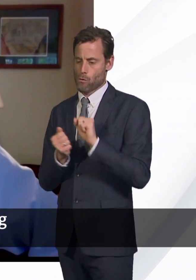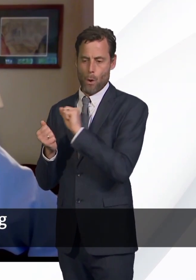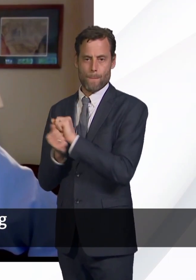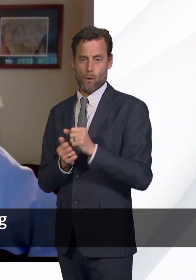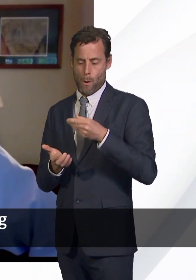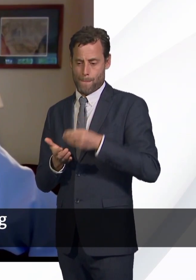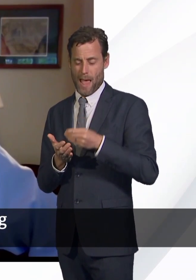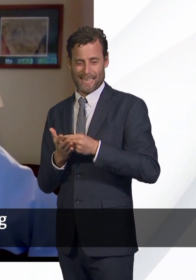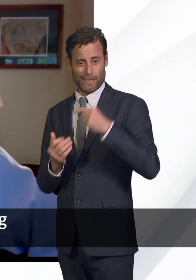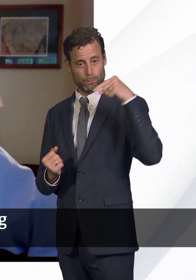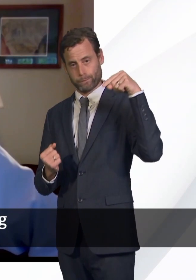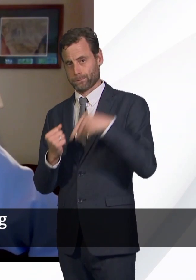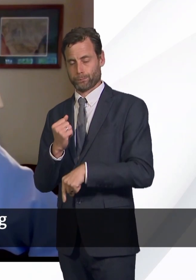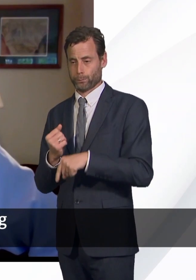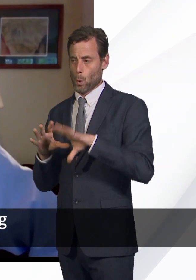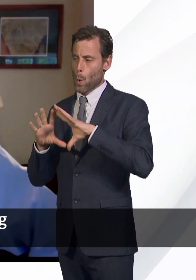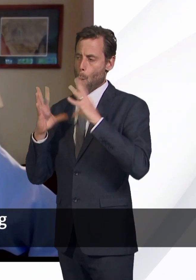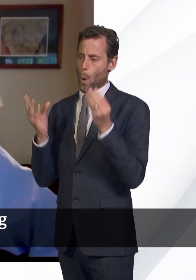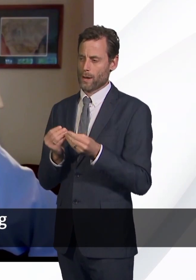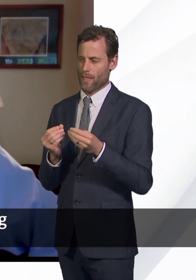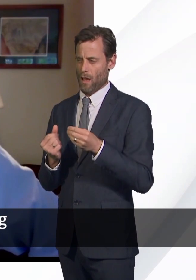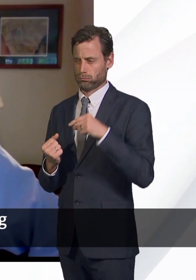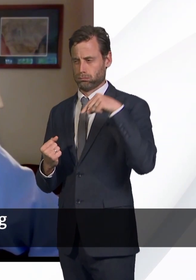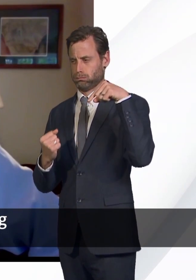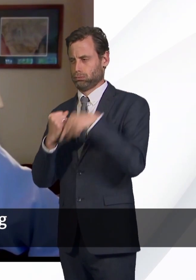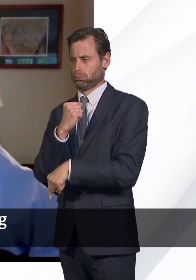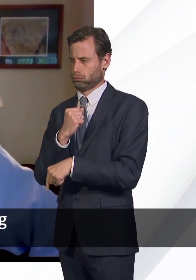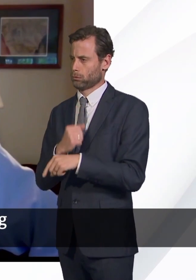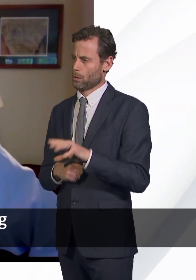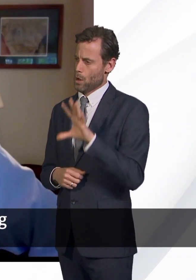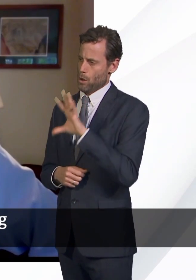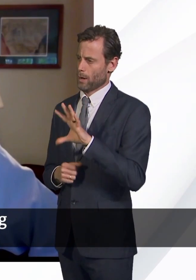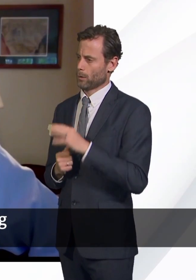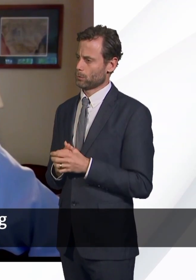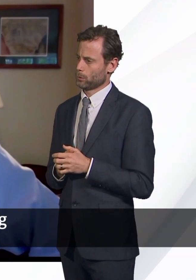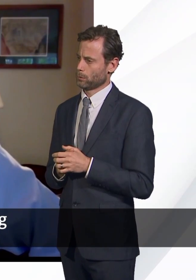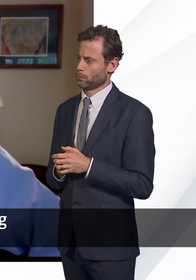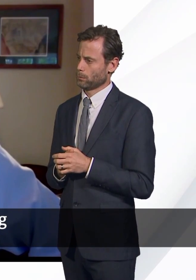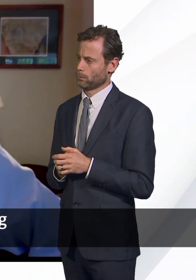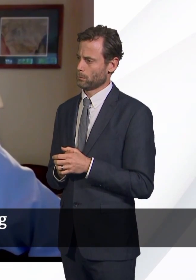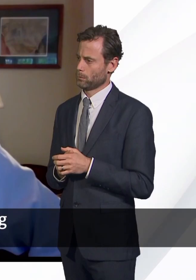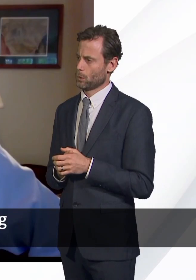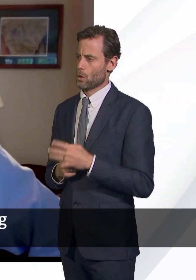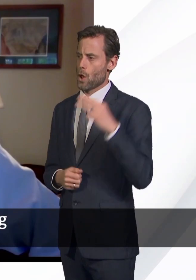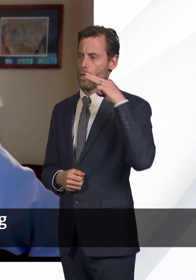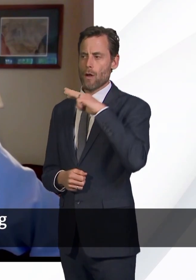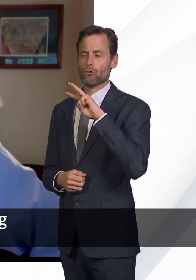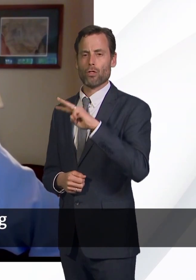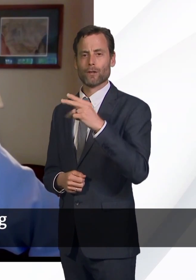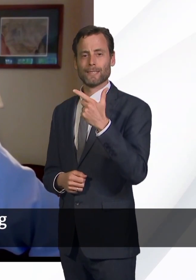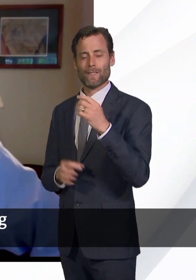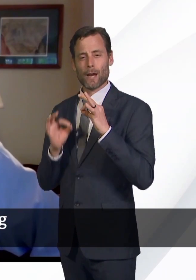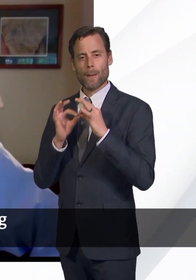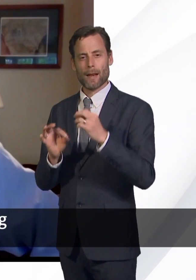ruled out any of the possible ways of funding this, such as tax increases, scrapping the triple lock on pensions, or a public